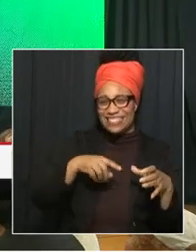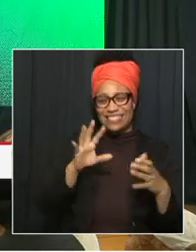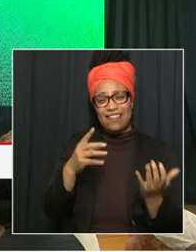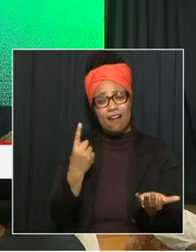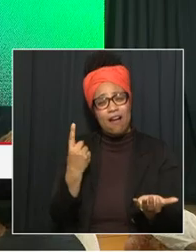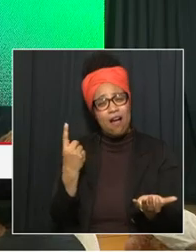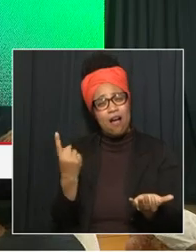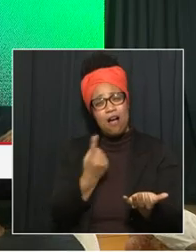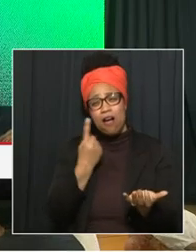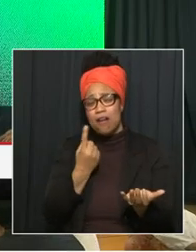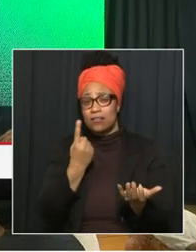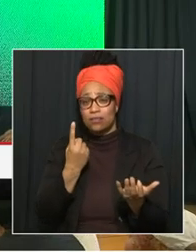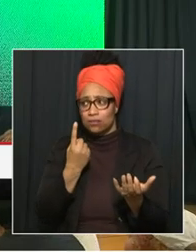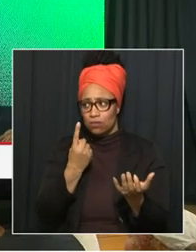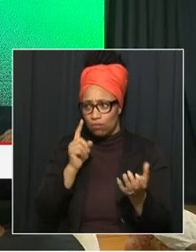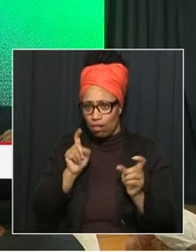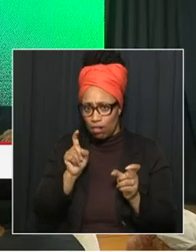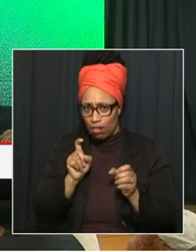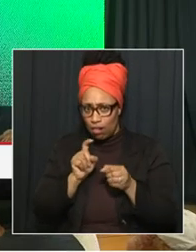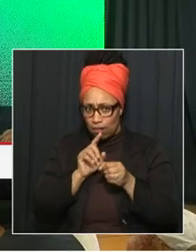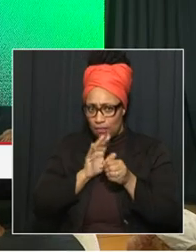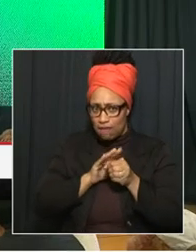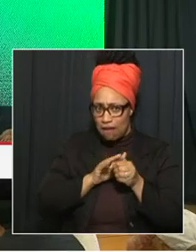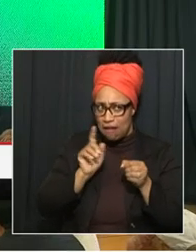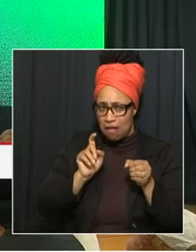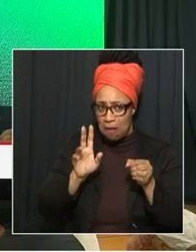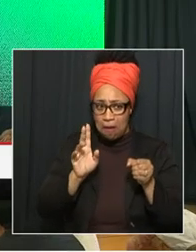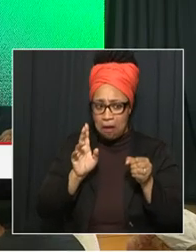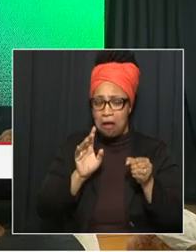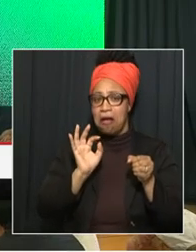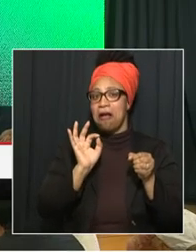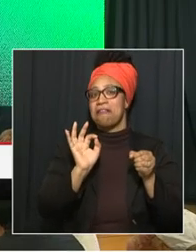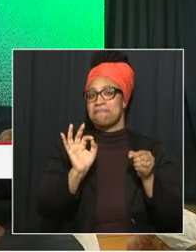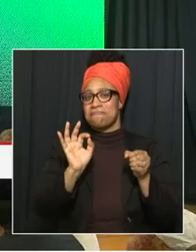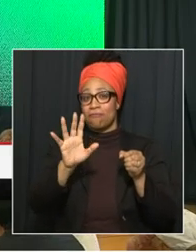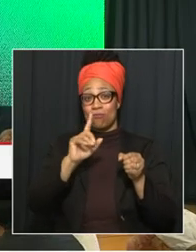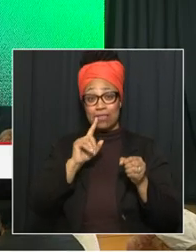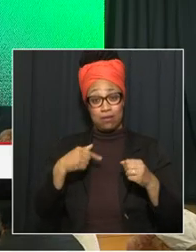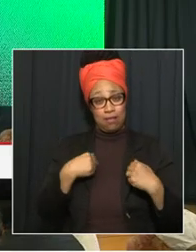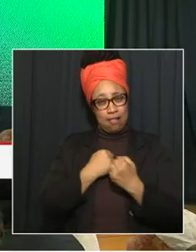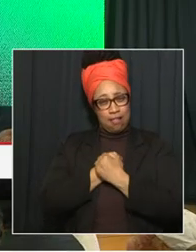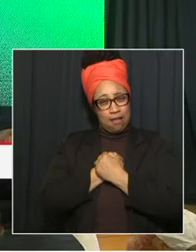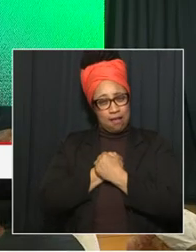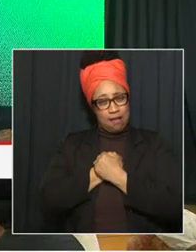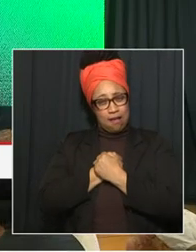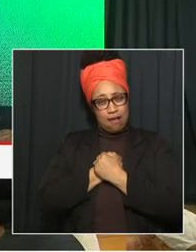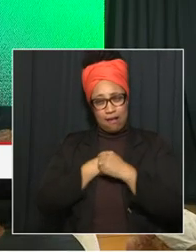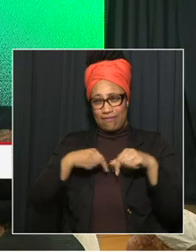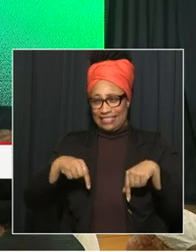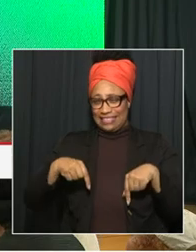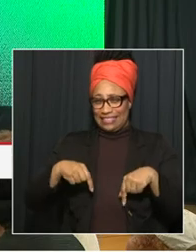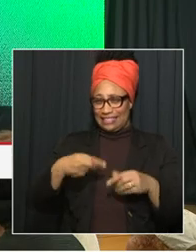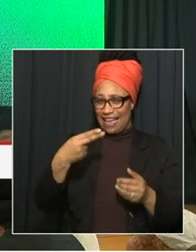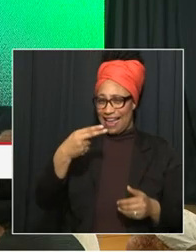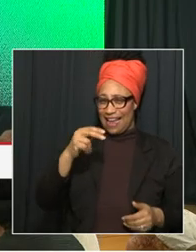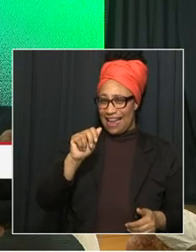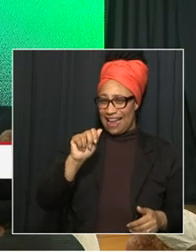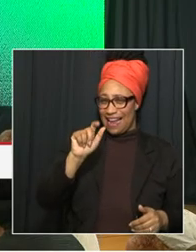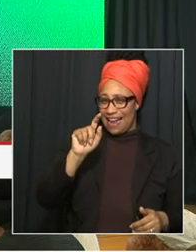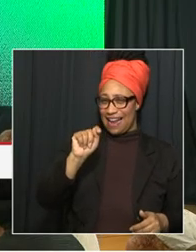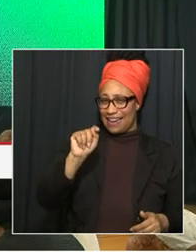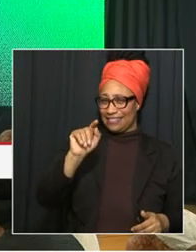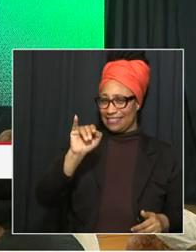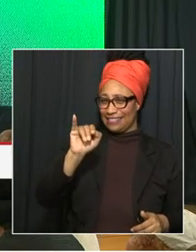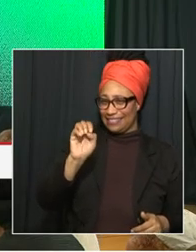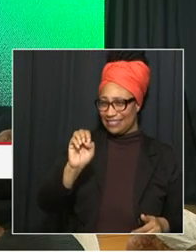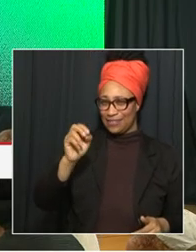okay? Okay, I always love being here at Hattie Holmes, and I was reminded as I came in when I was elected the Ward 4 council